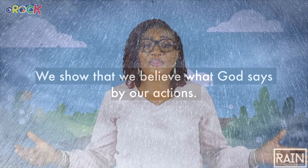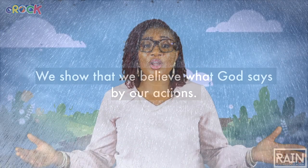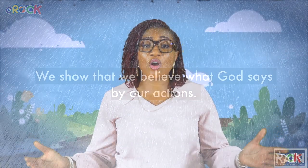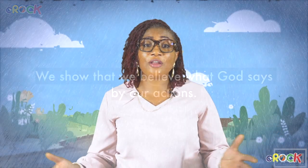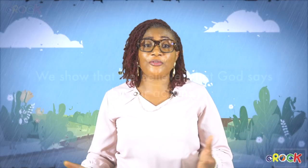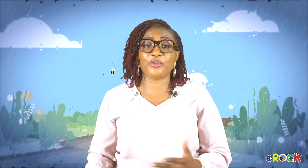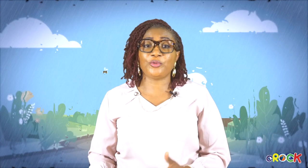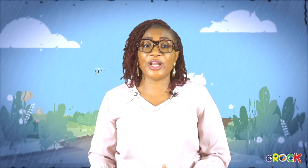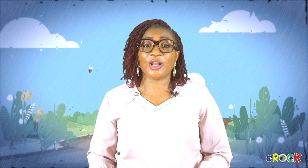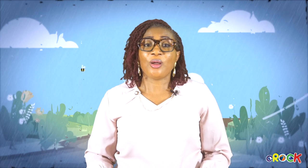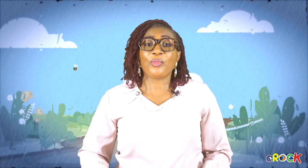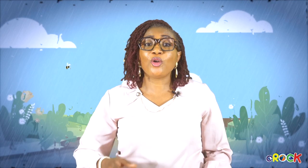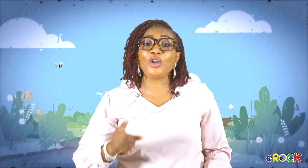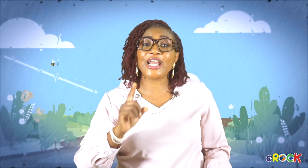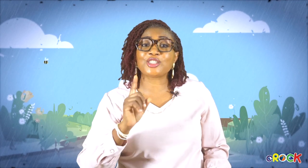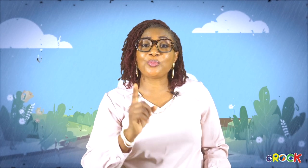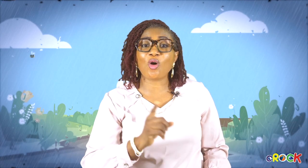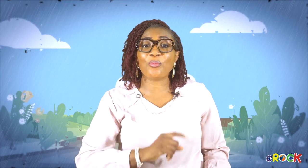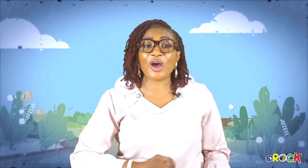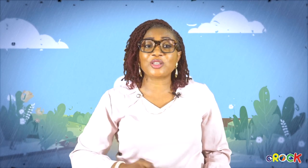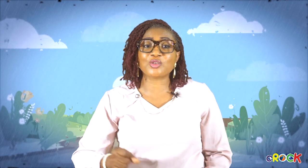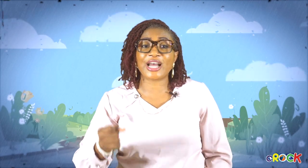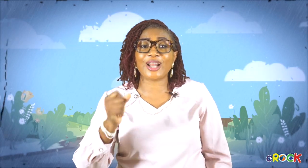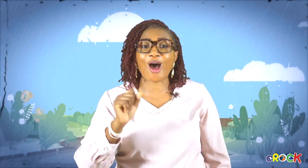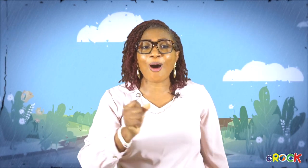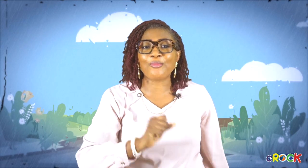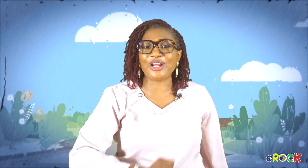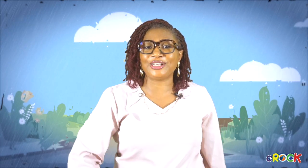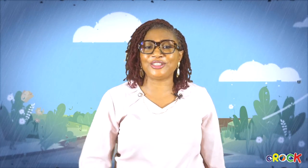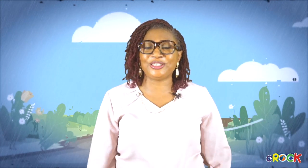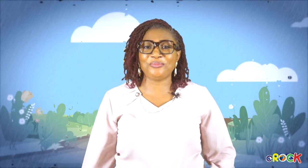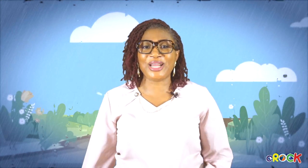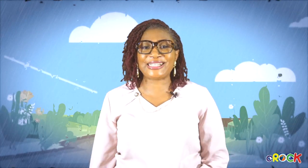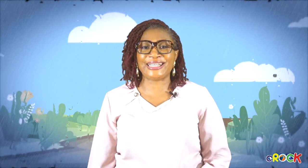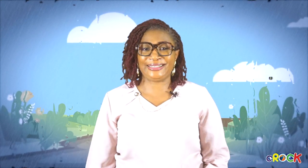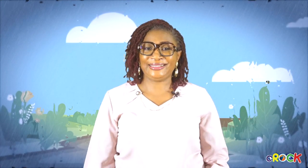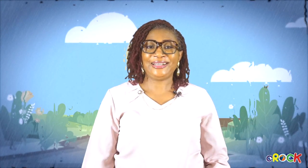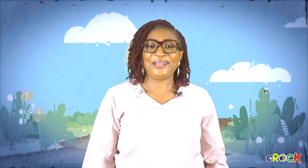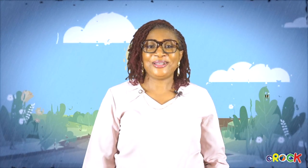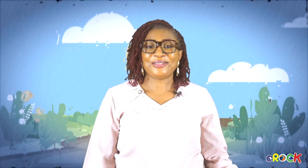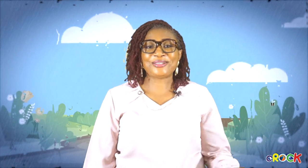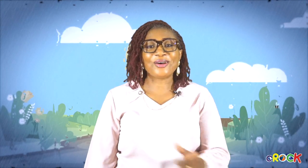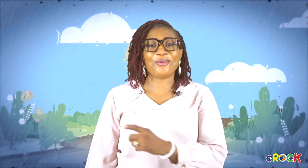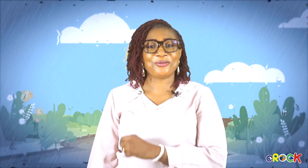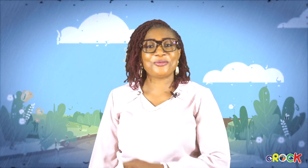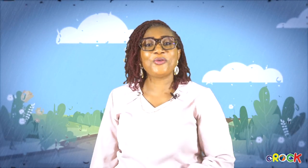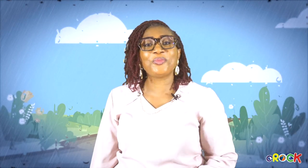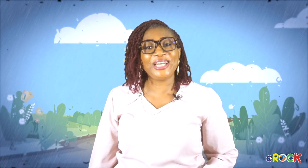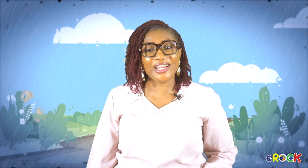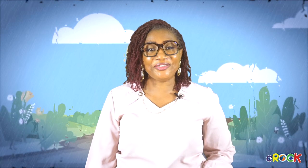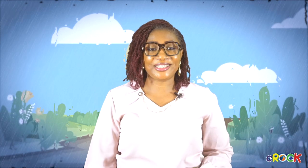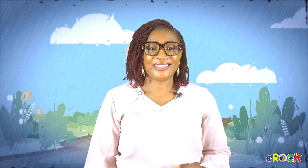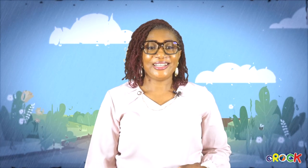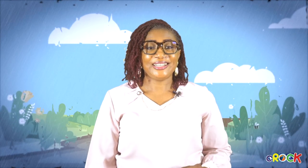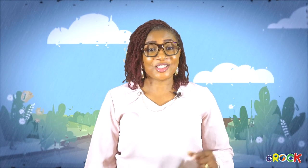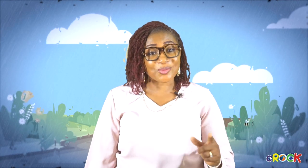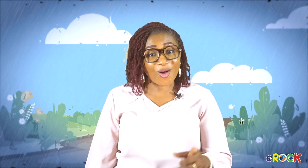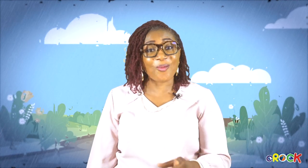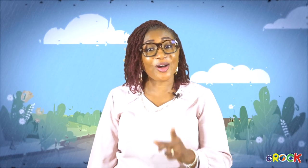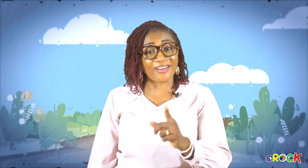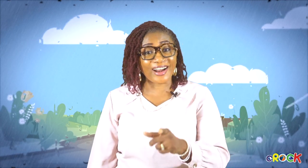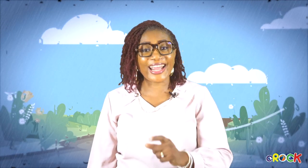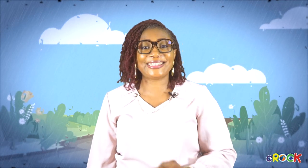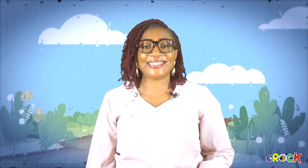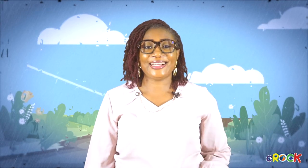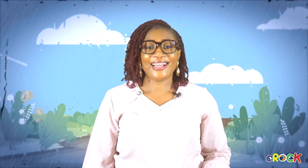were believing God for the rain, but only a small boy took an umbrella to the meeting. So, who believed? The